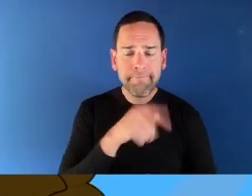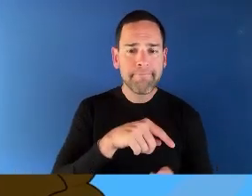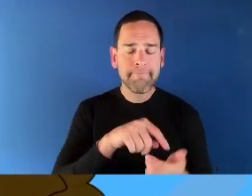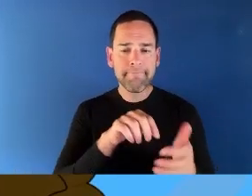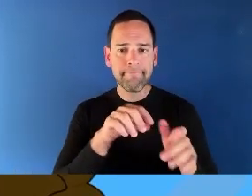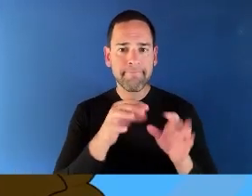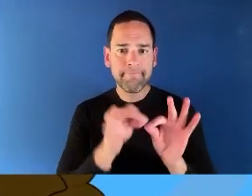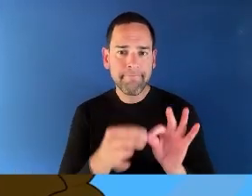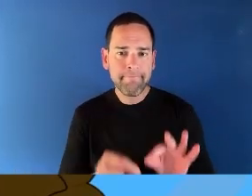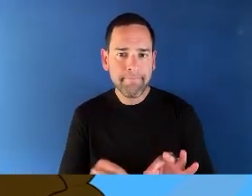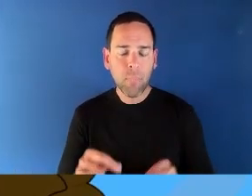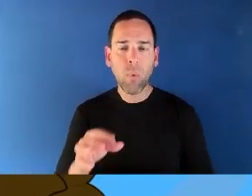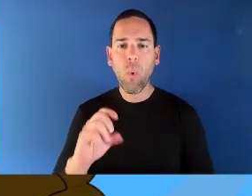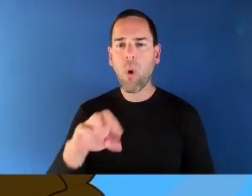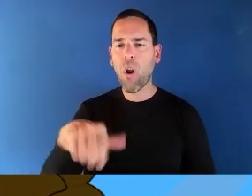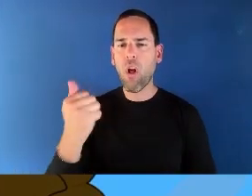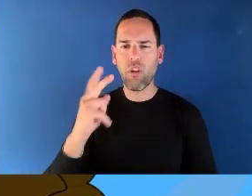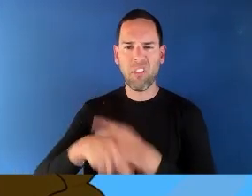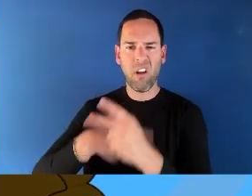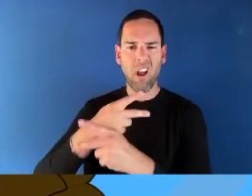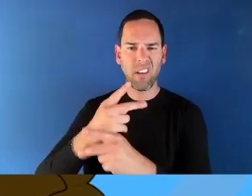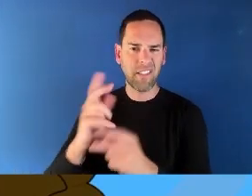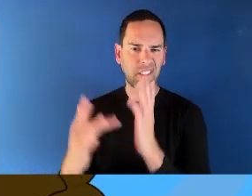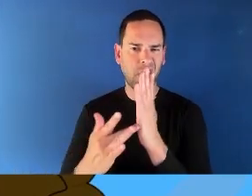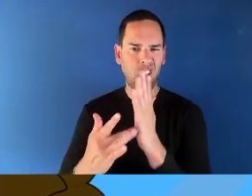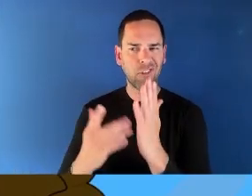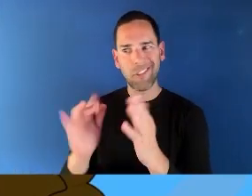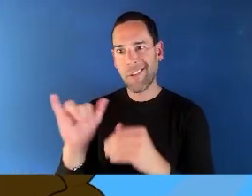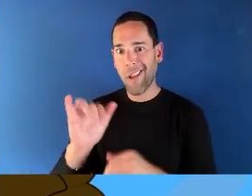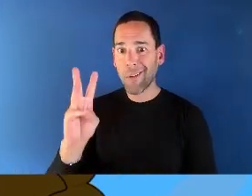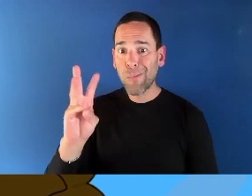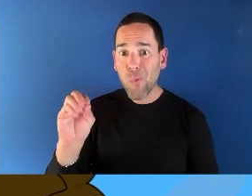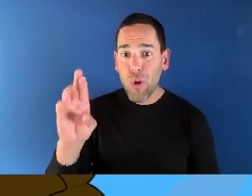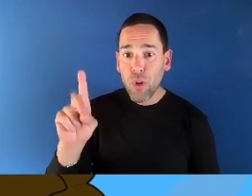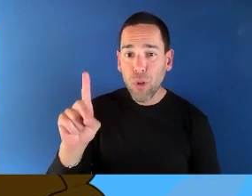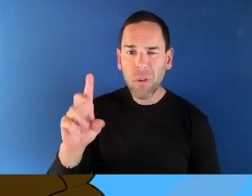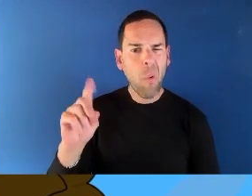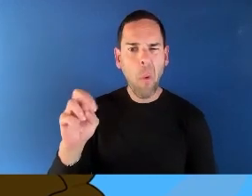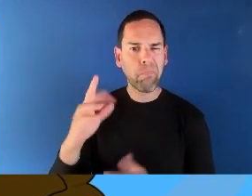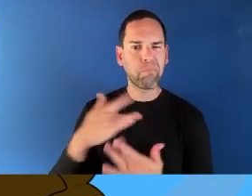on Word and other computers